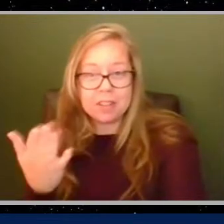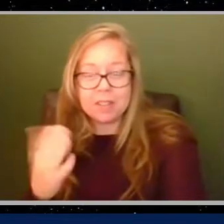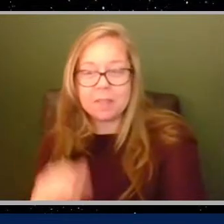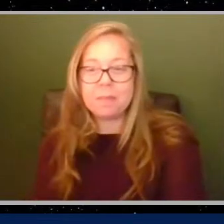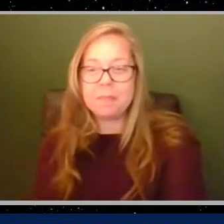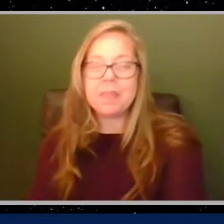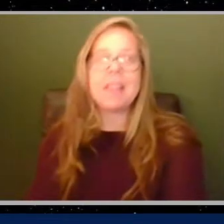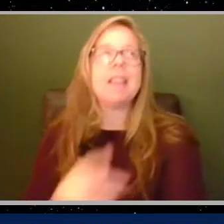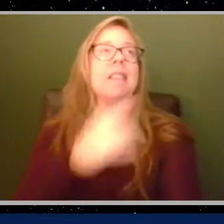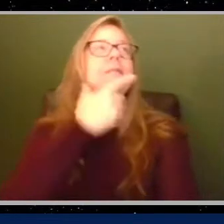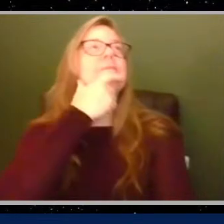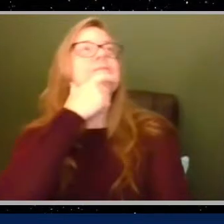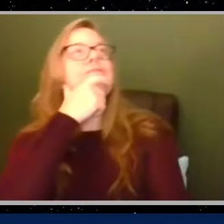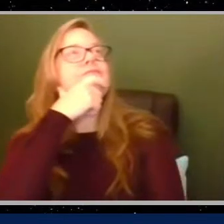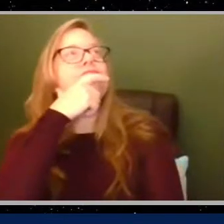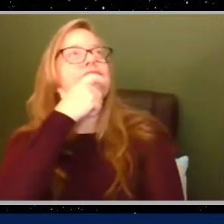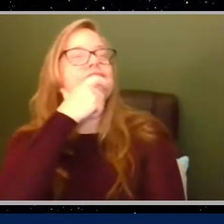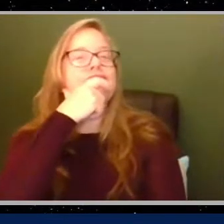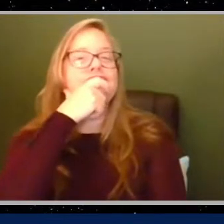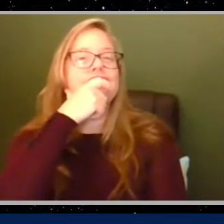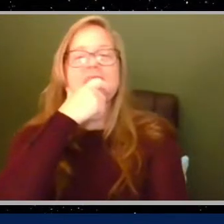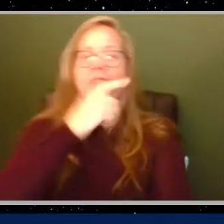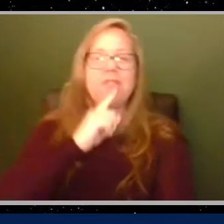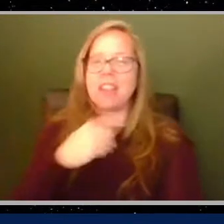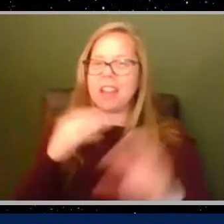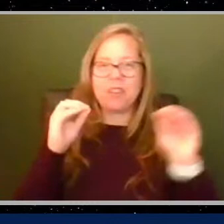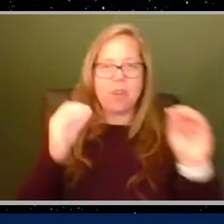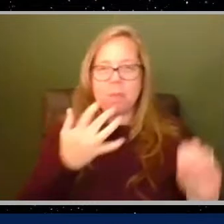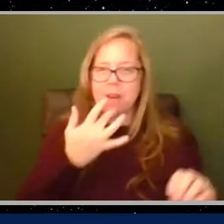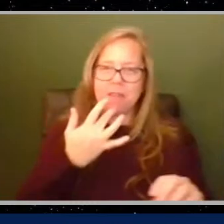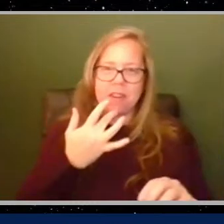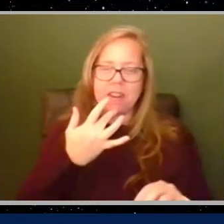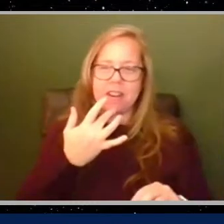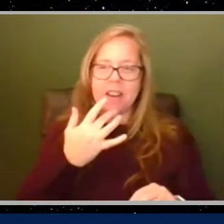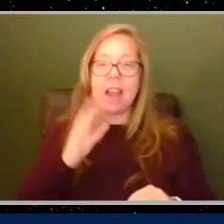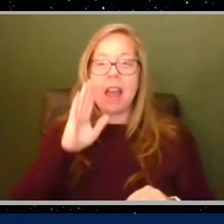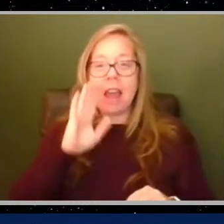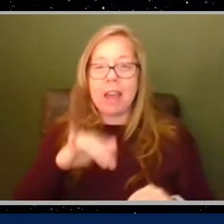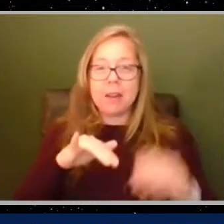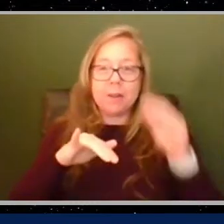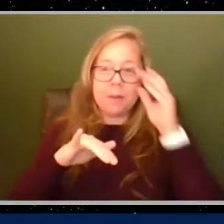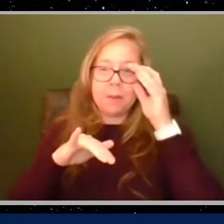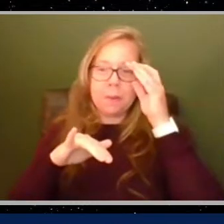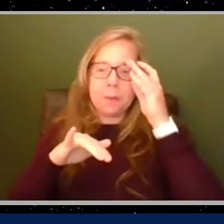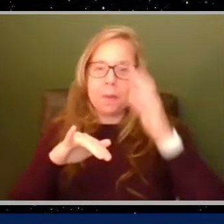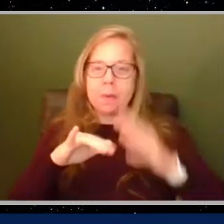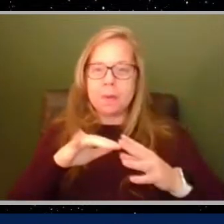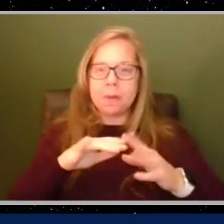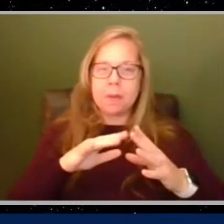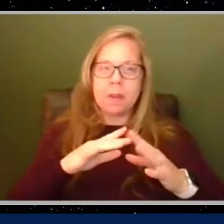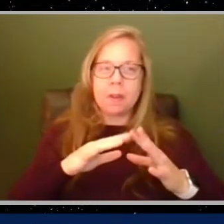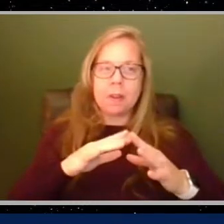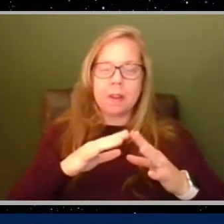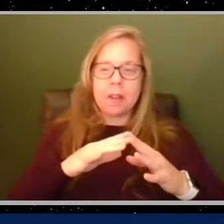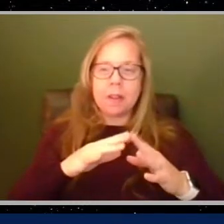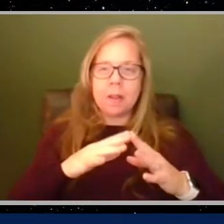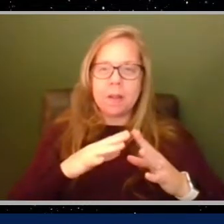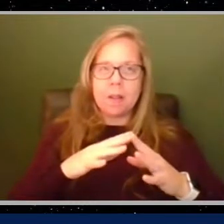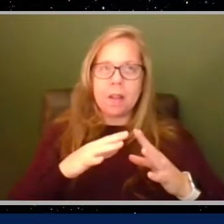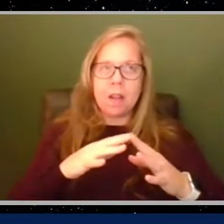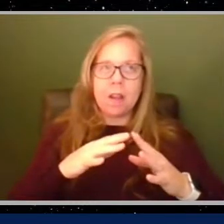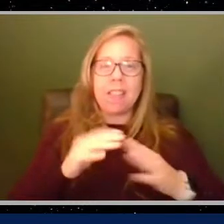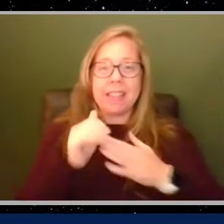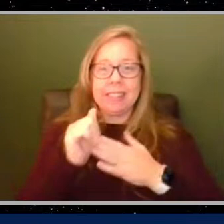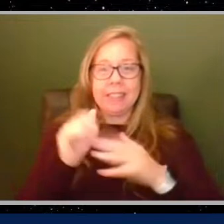I would have no preference. I mean, I know that actually on the lead team there is